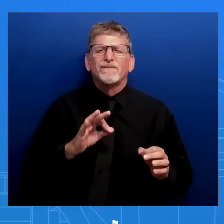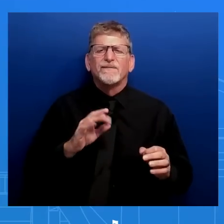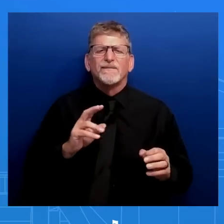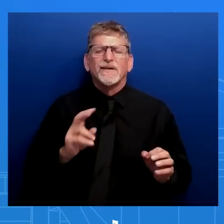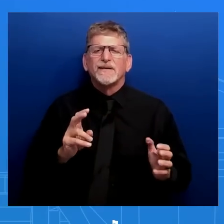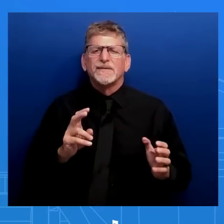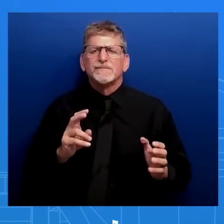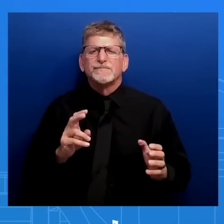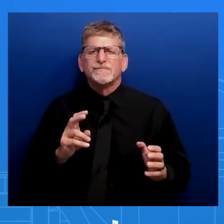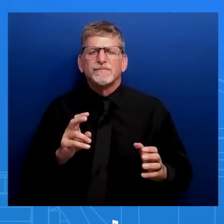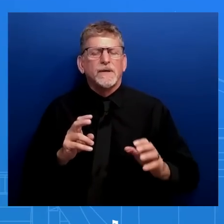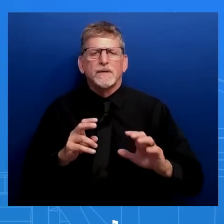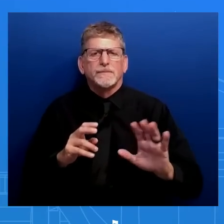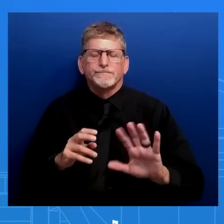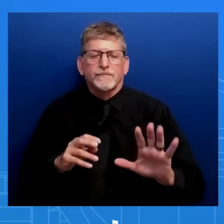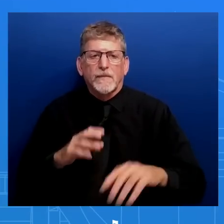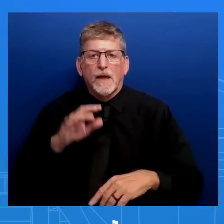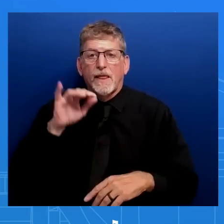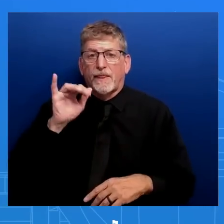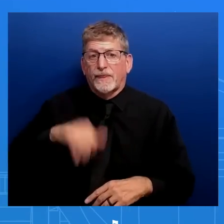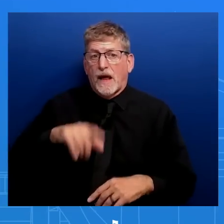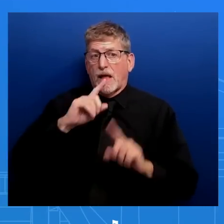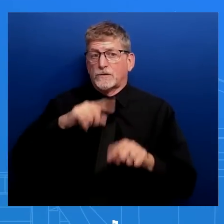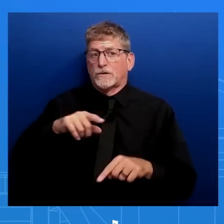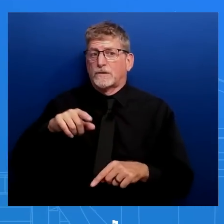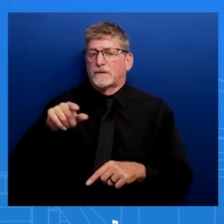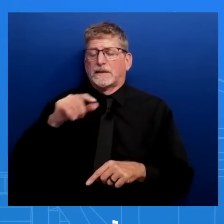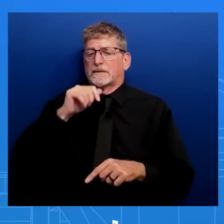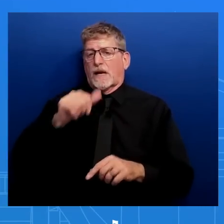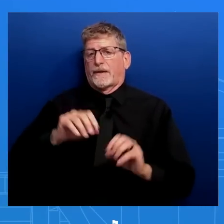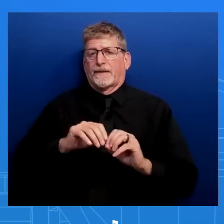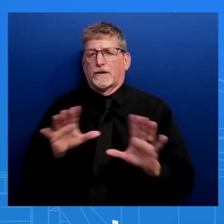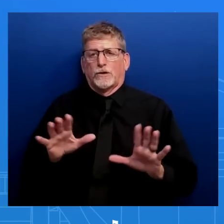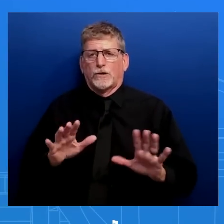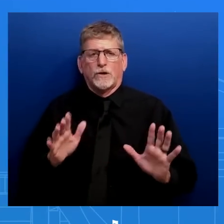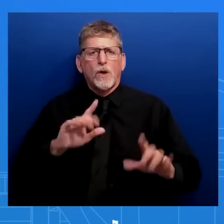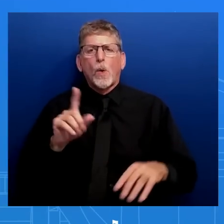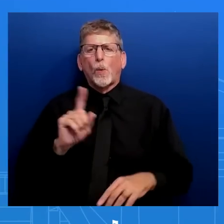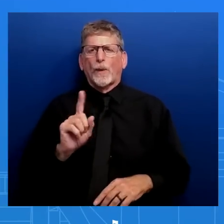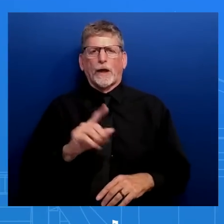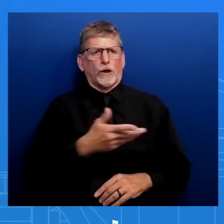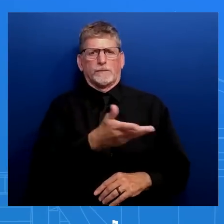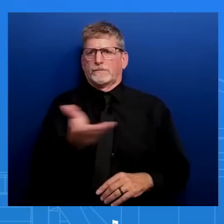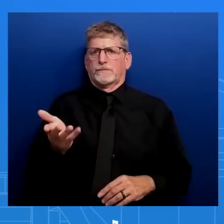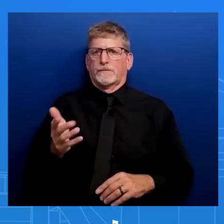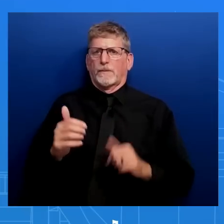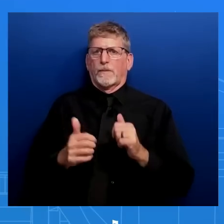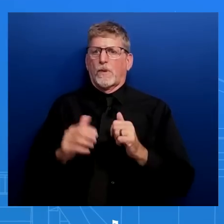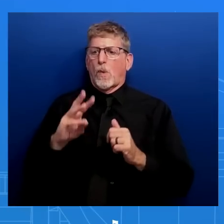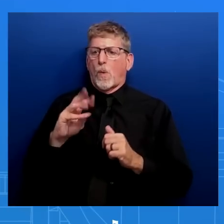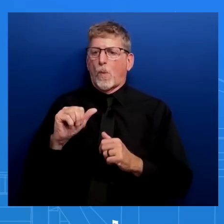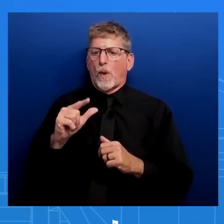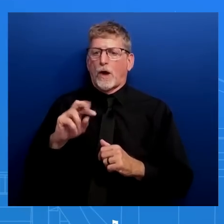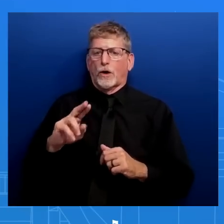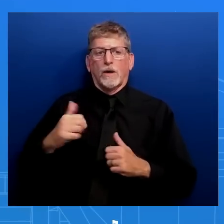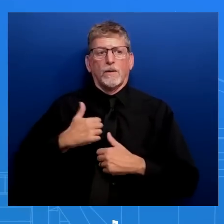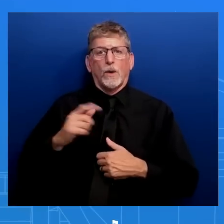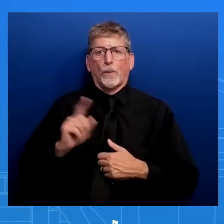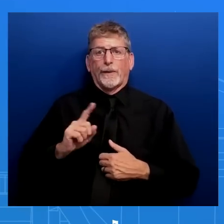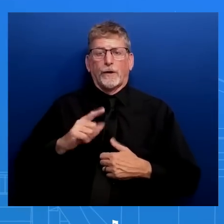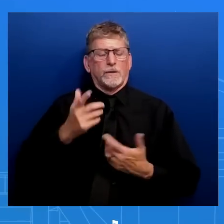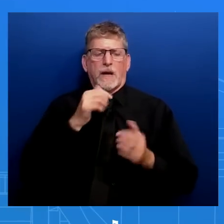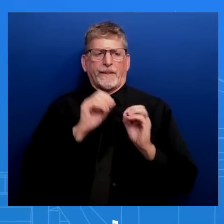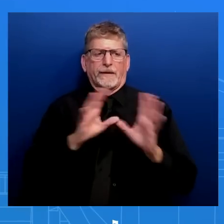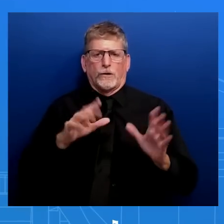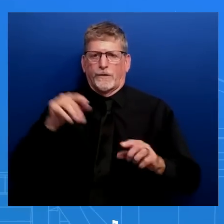right now where the bulk of the Wagner forces are. I mean, we've seen some reporting, mostly through